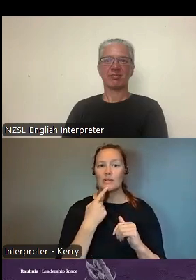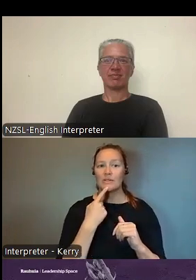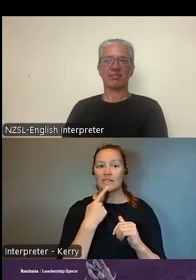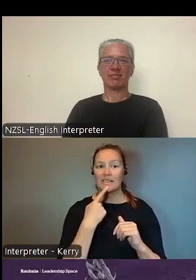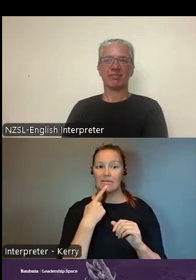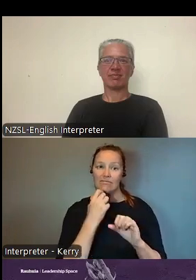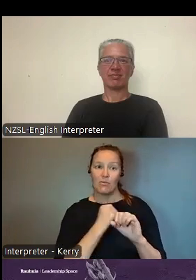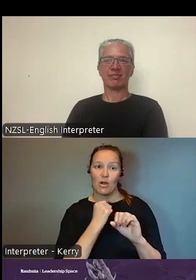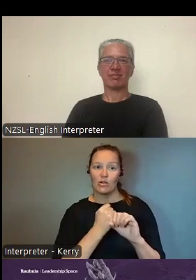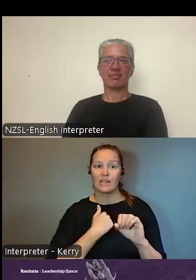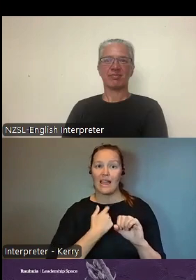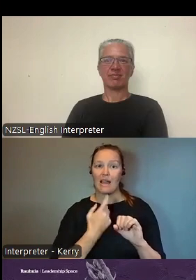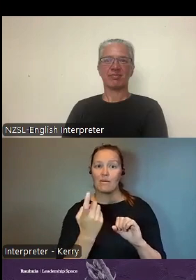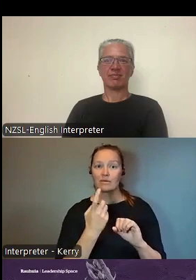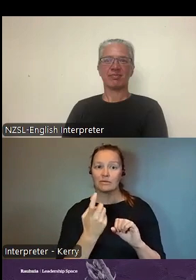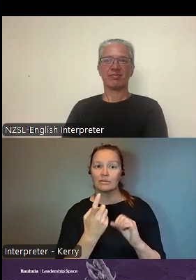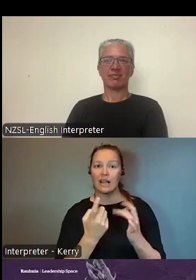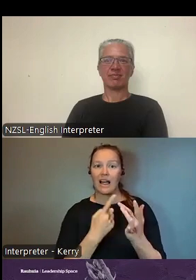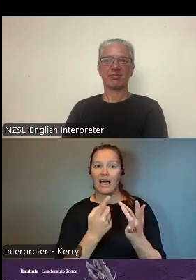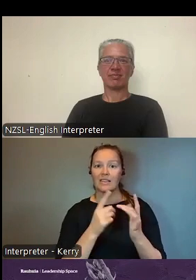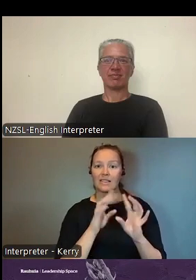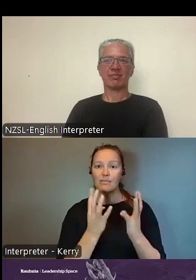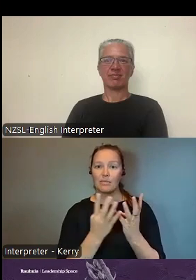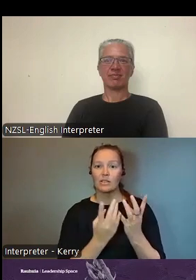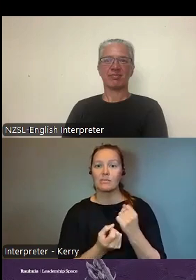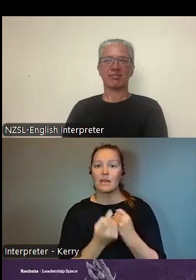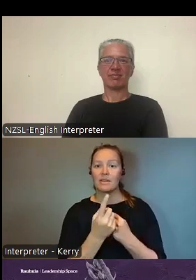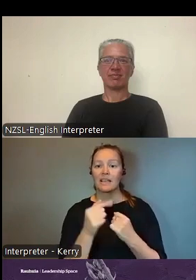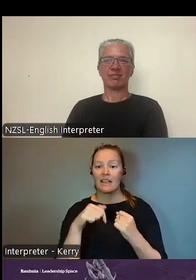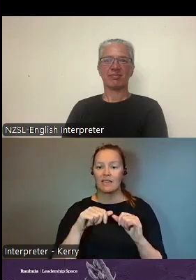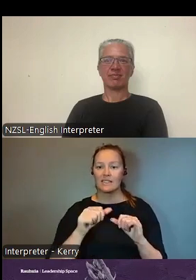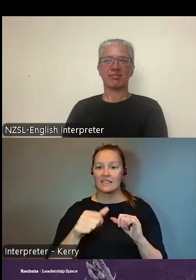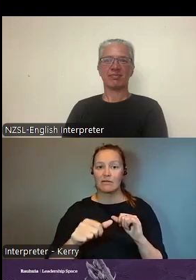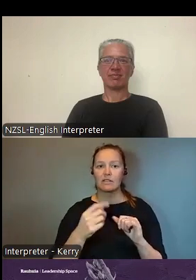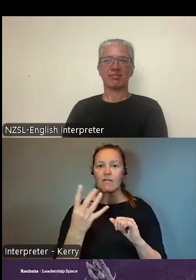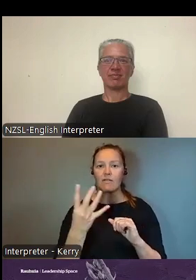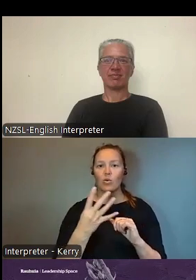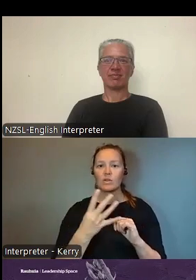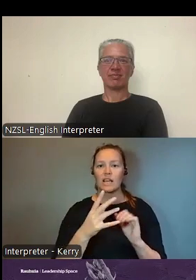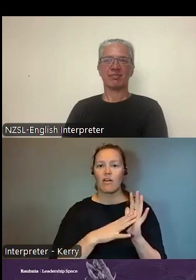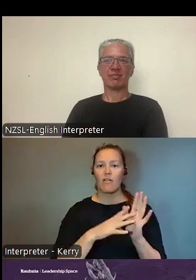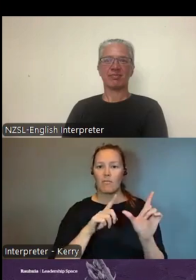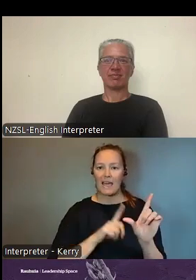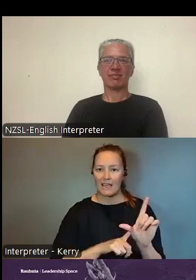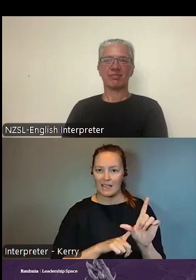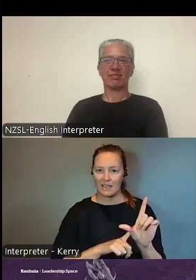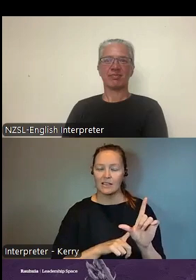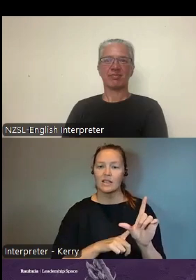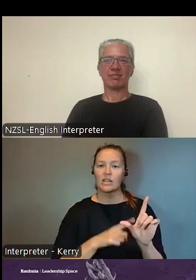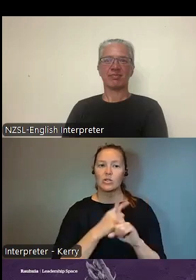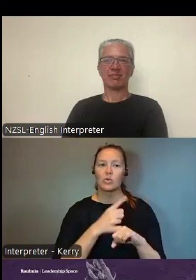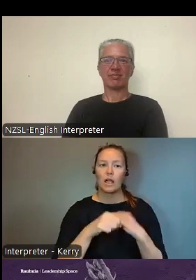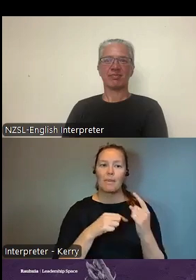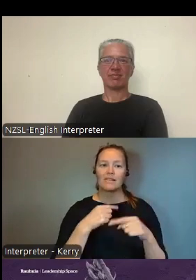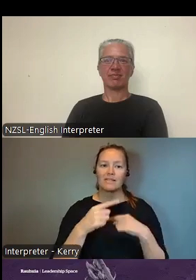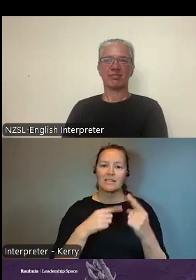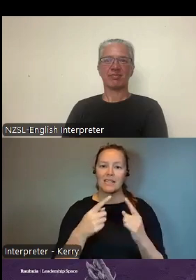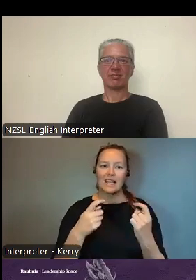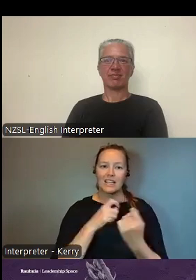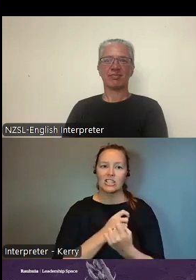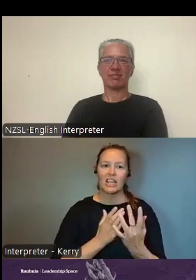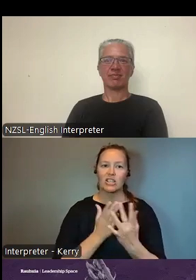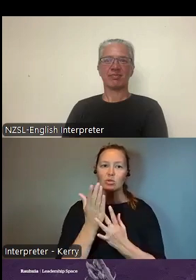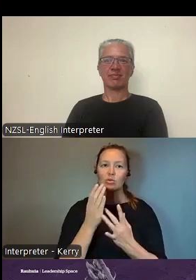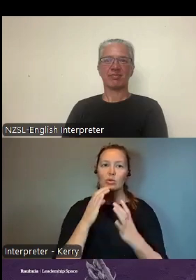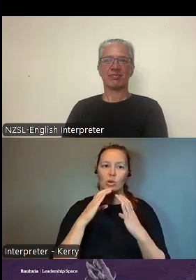upcoming remaining symposium that we have in this series. On the 14th of May, we're discussing the sustaining change through coaching,